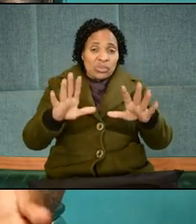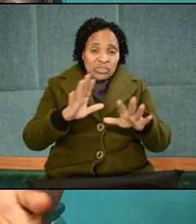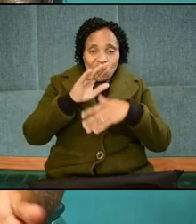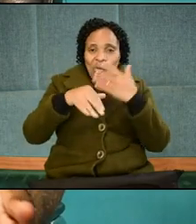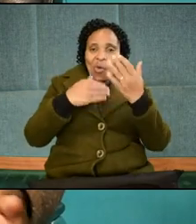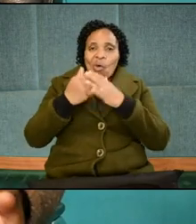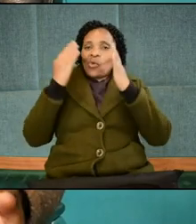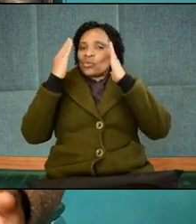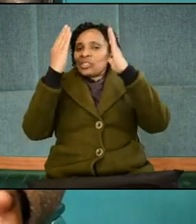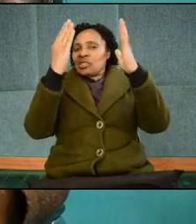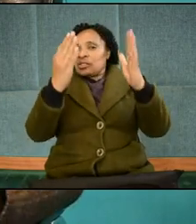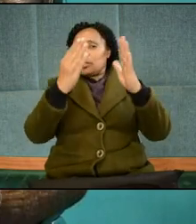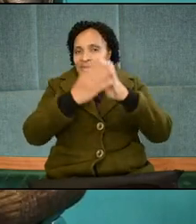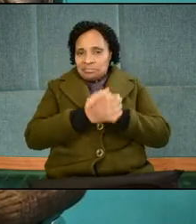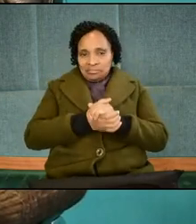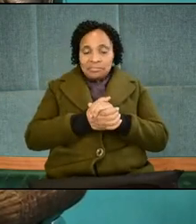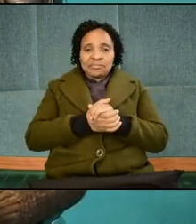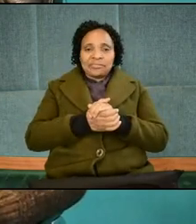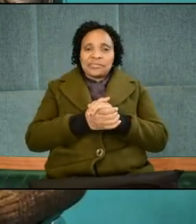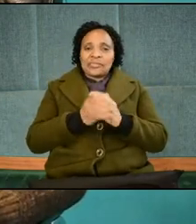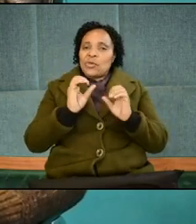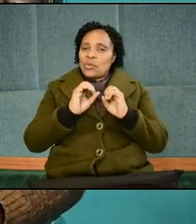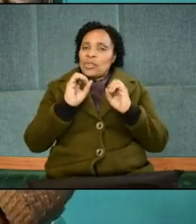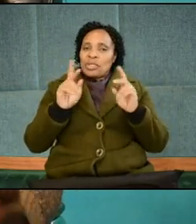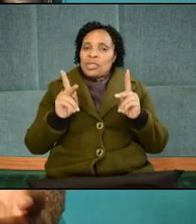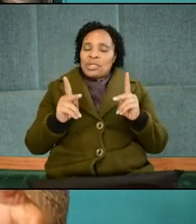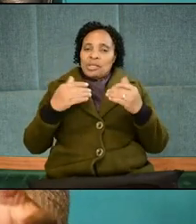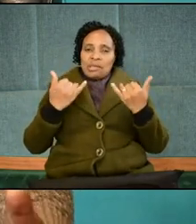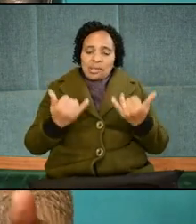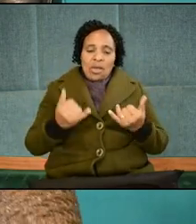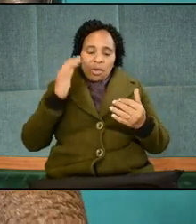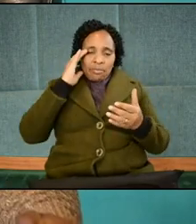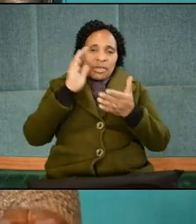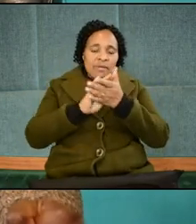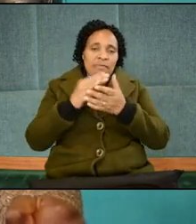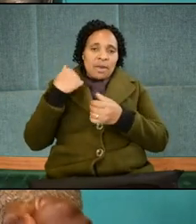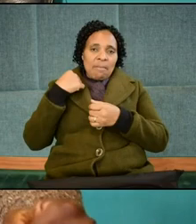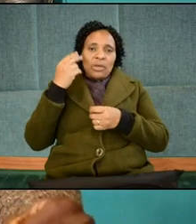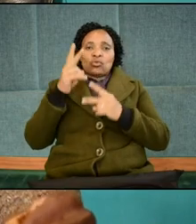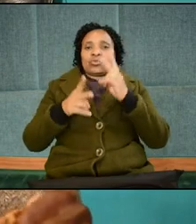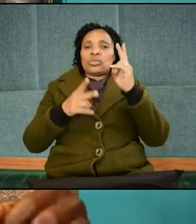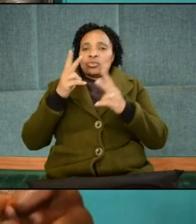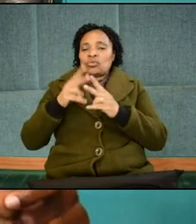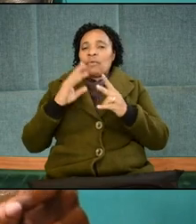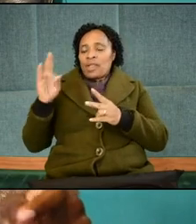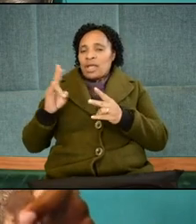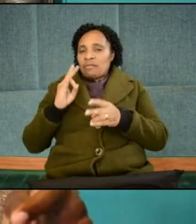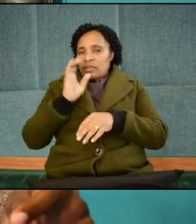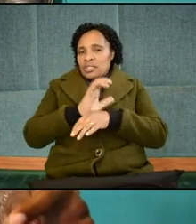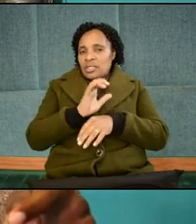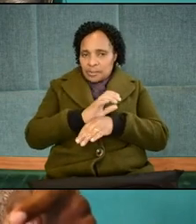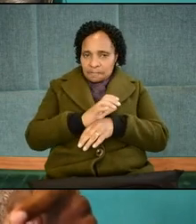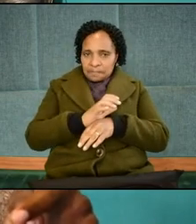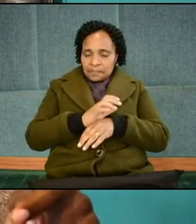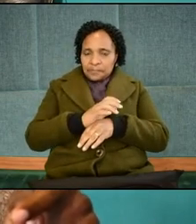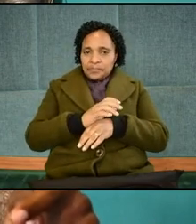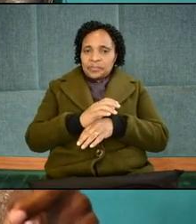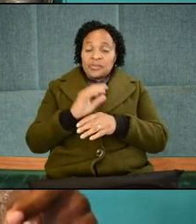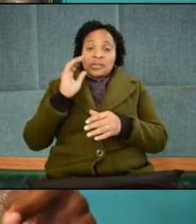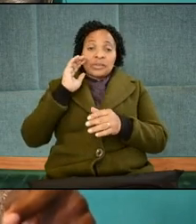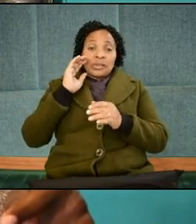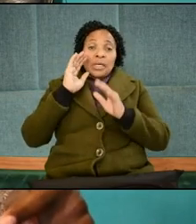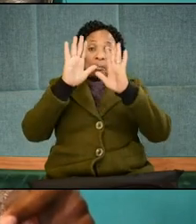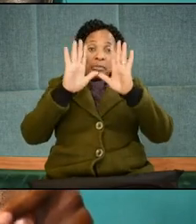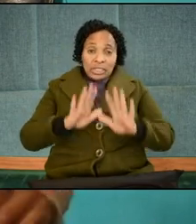of consciousness, mm-hmm. all right? And in our belief, number 22 of the Adventist Church, our belief